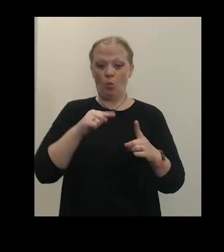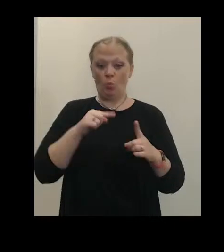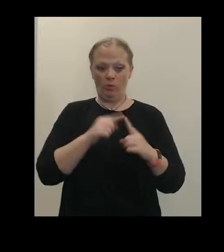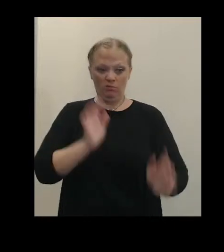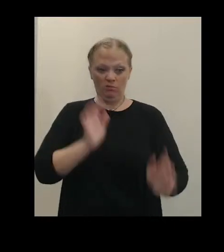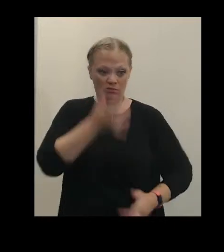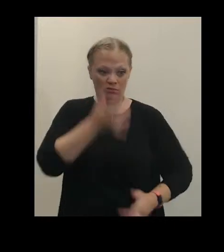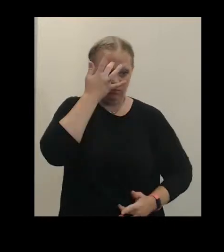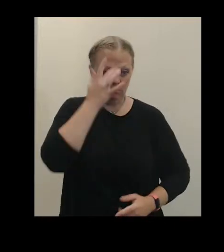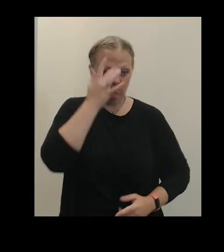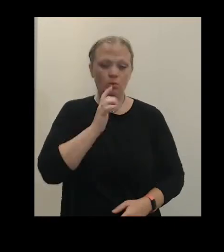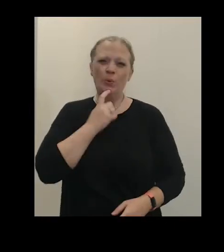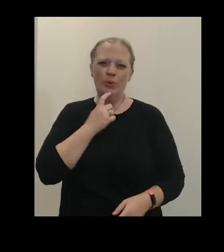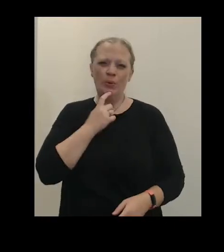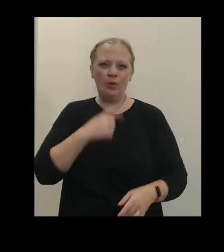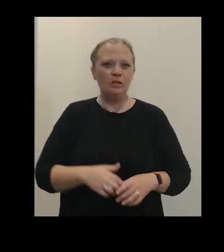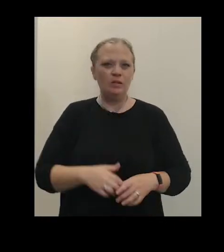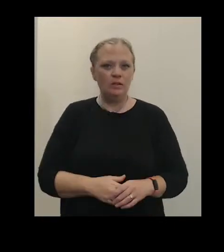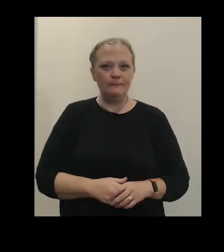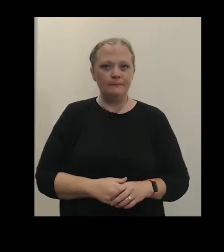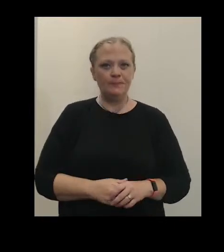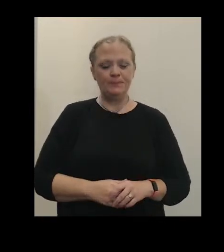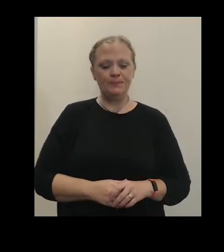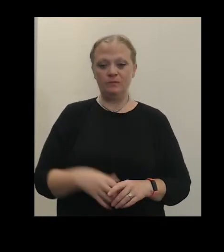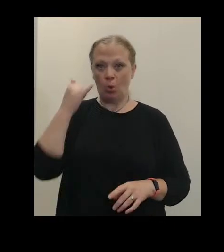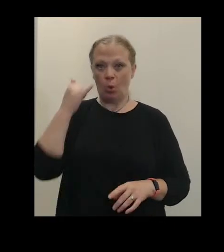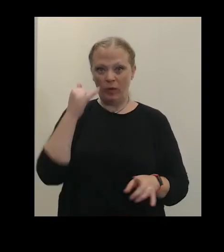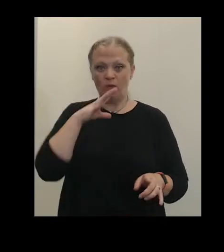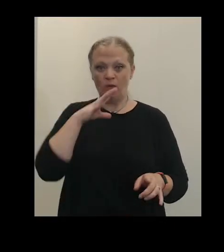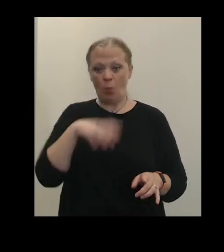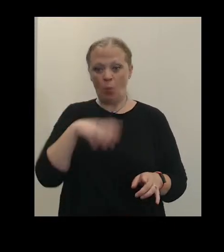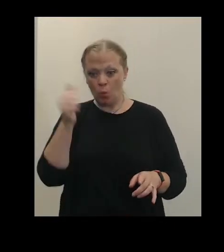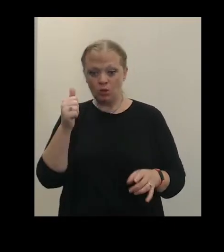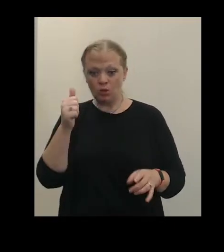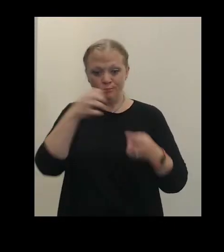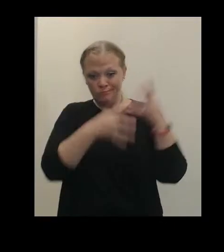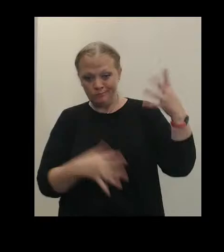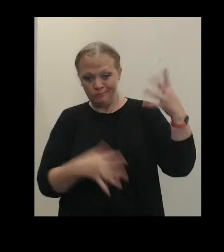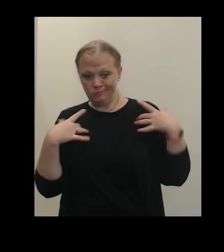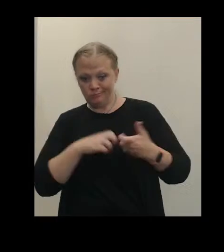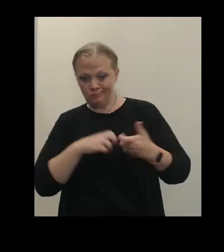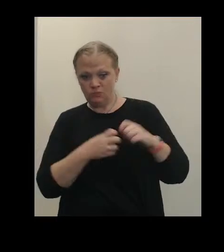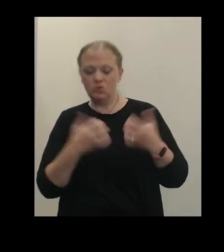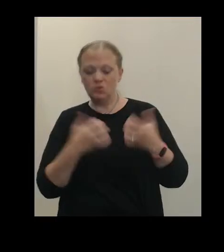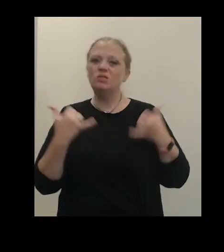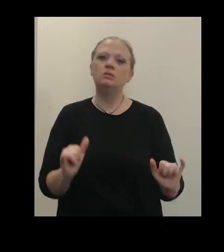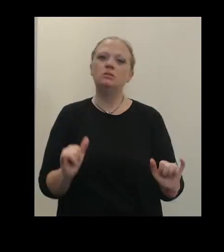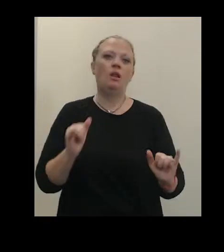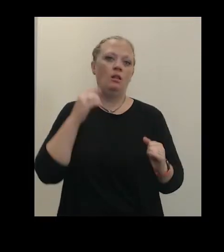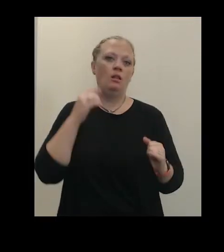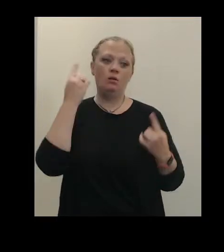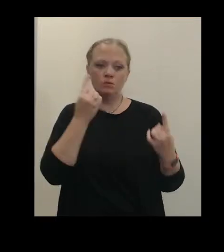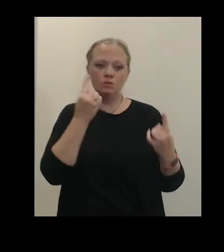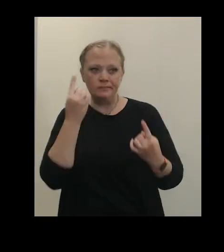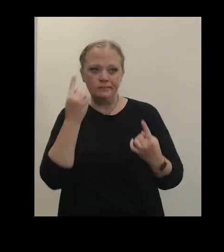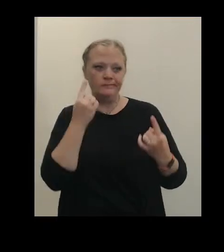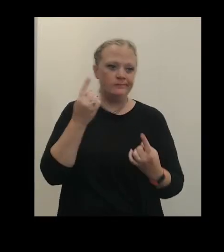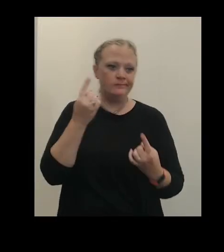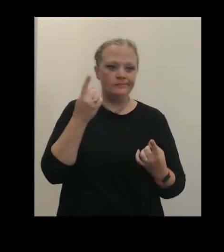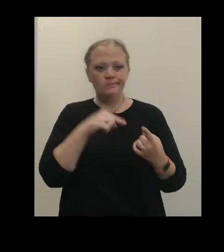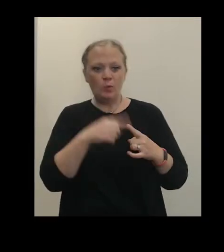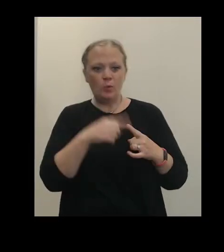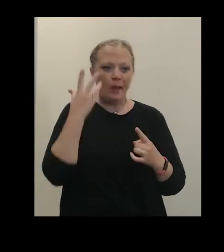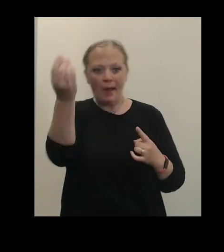they get seriously ill. So if you are older and have comorbidities, you should still consider in the community, maybe when I go out, I should be wearing a